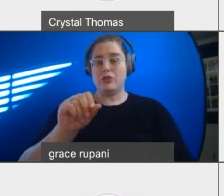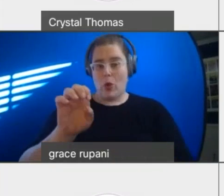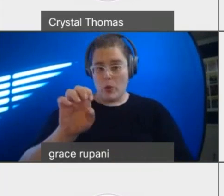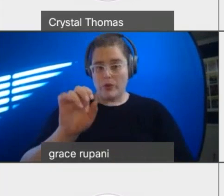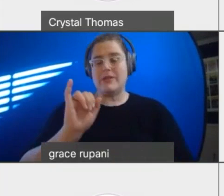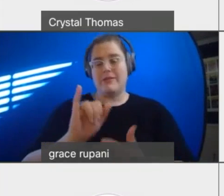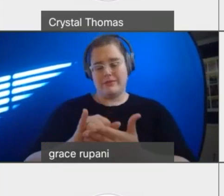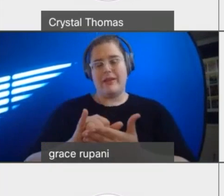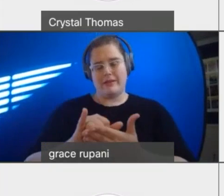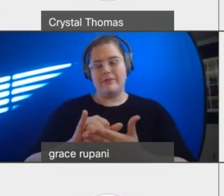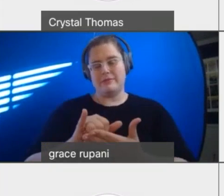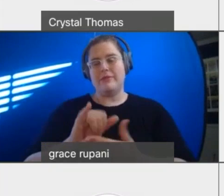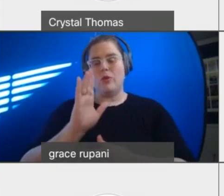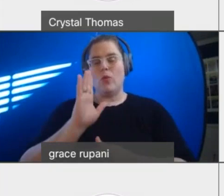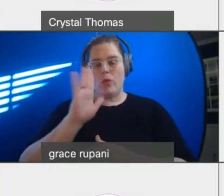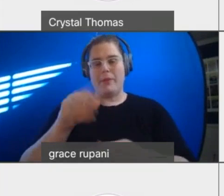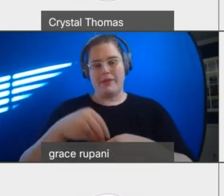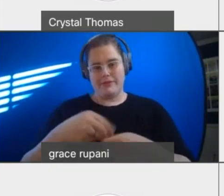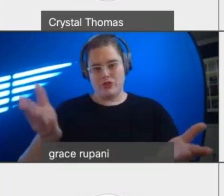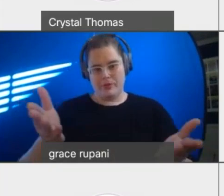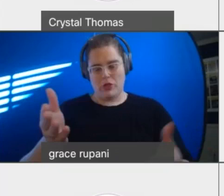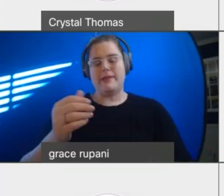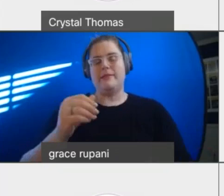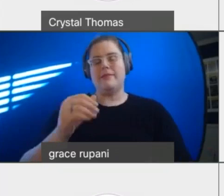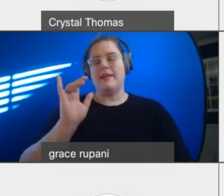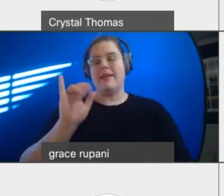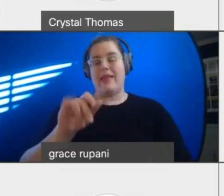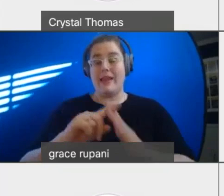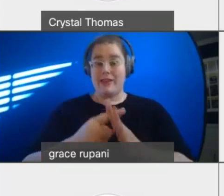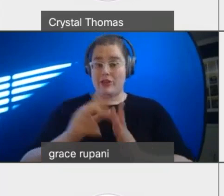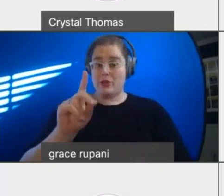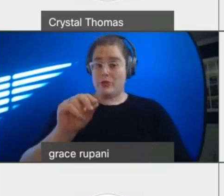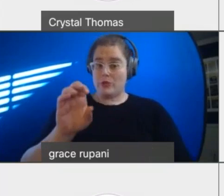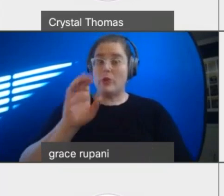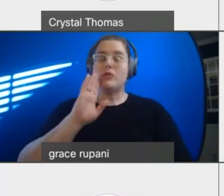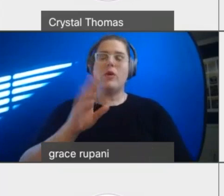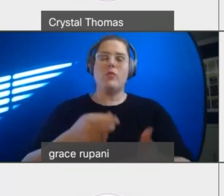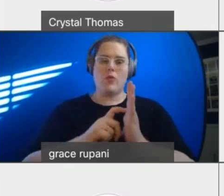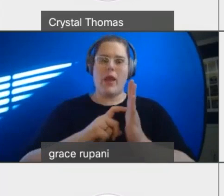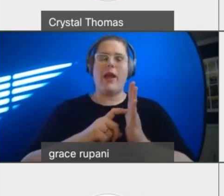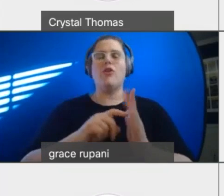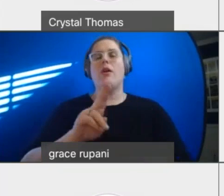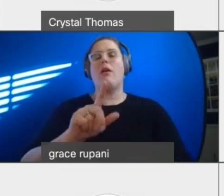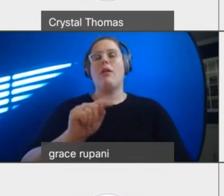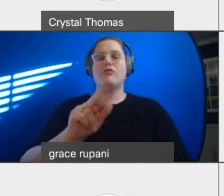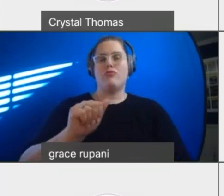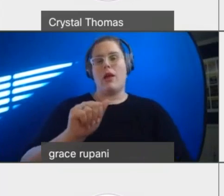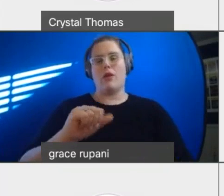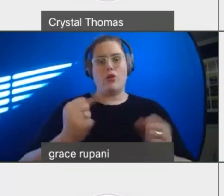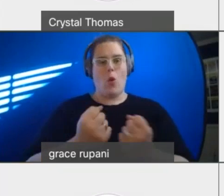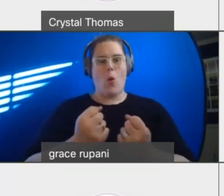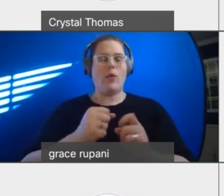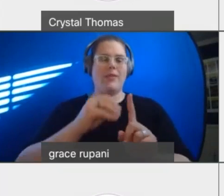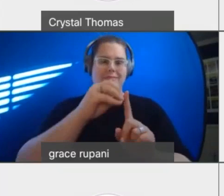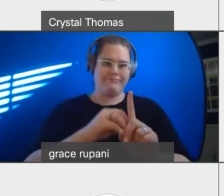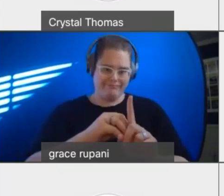will be distributed will be ones that require the ultra cold storage. So due